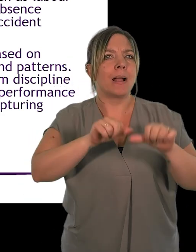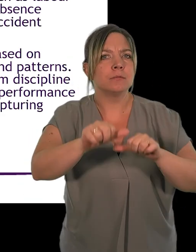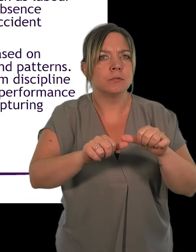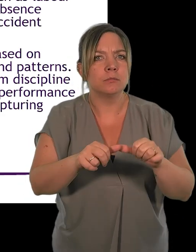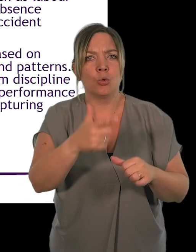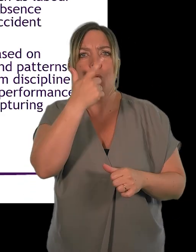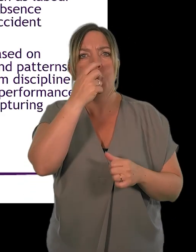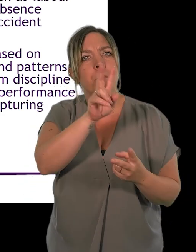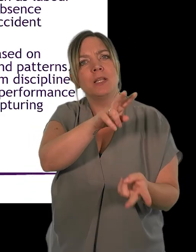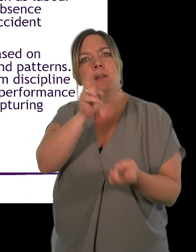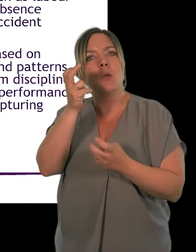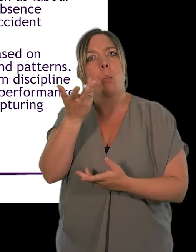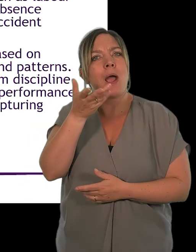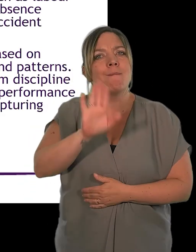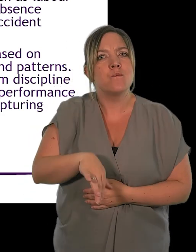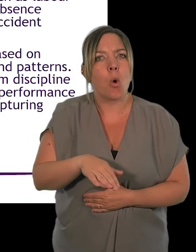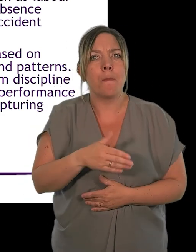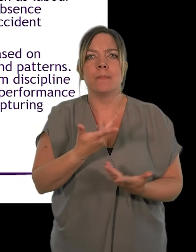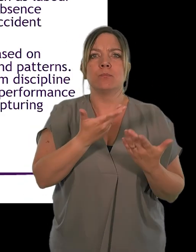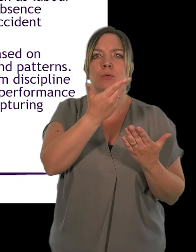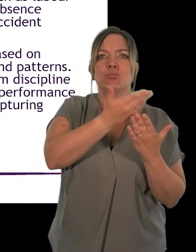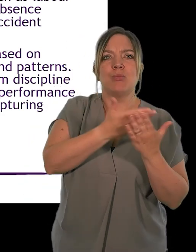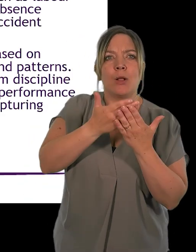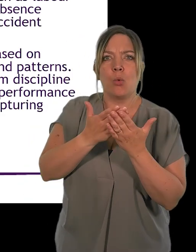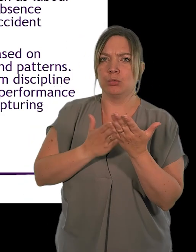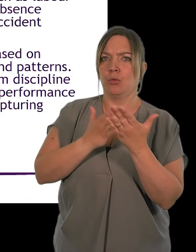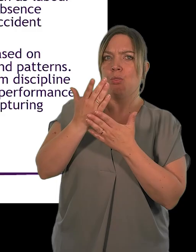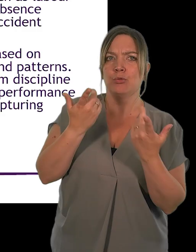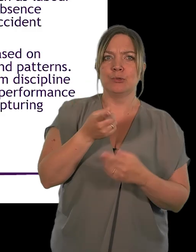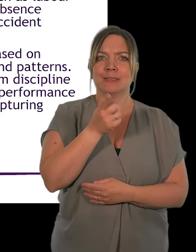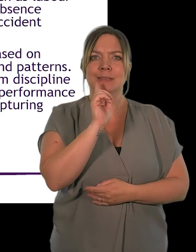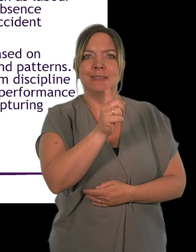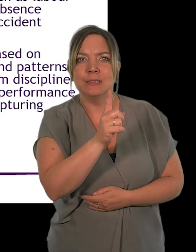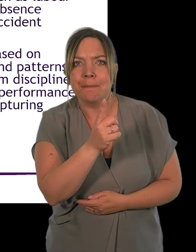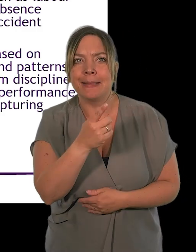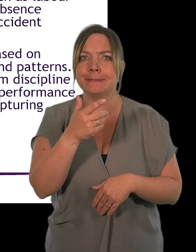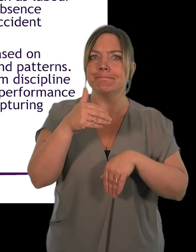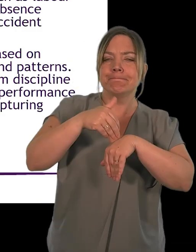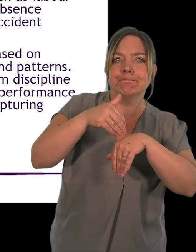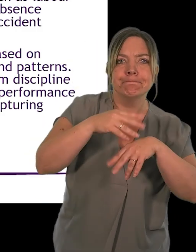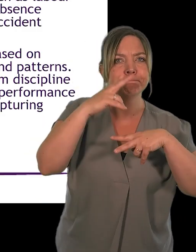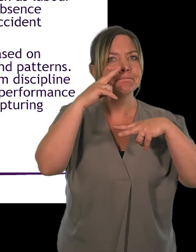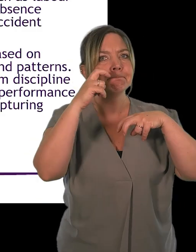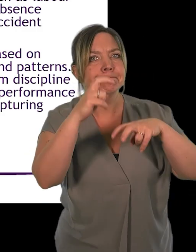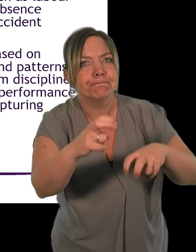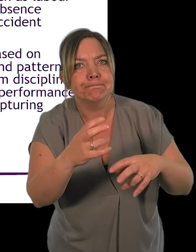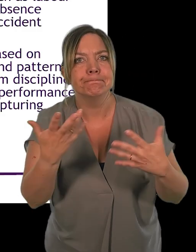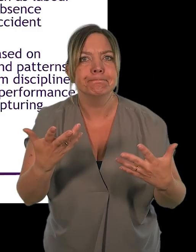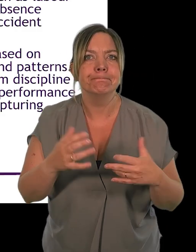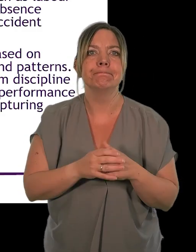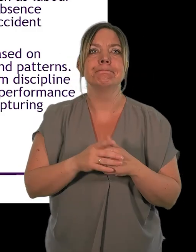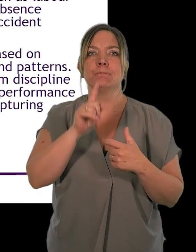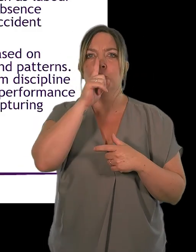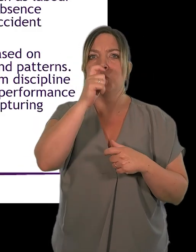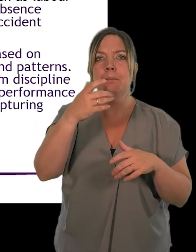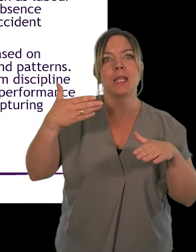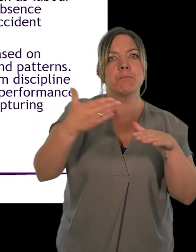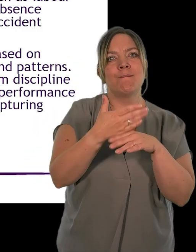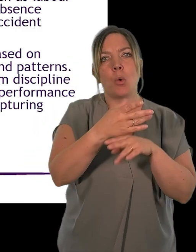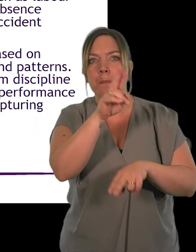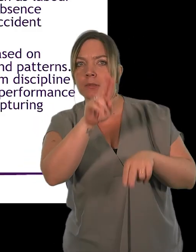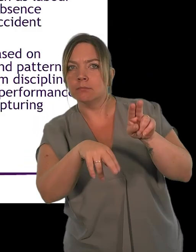and this could be extrapolated from records from discipline and grievance investigations,